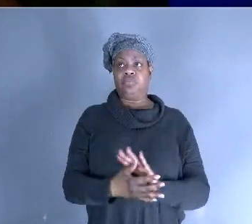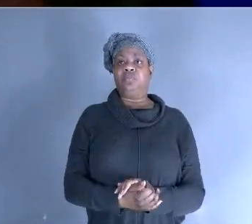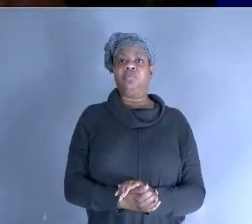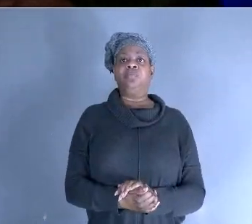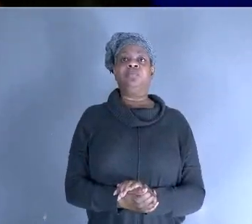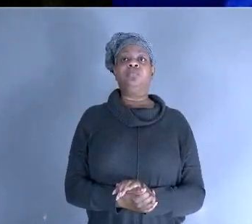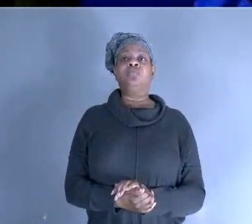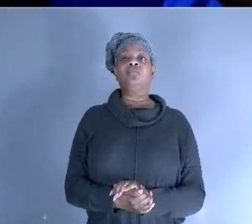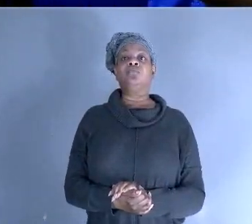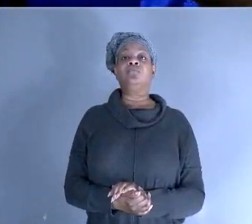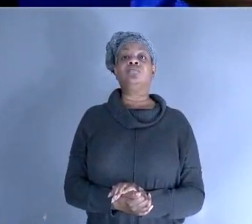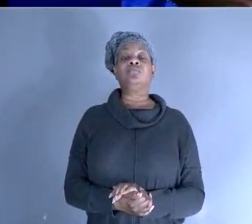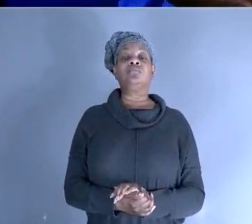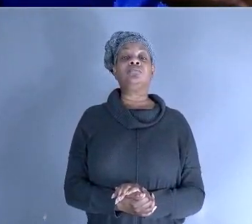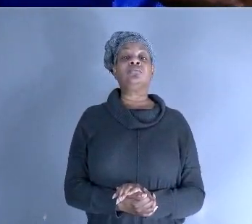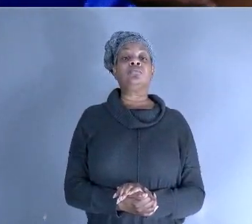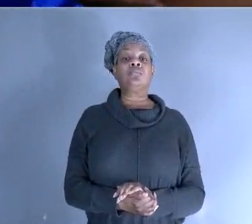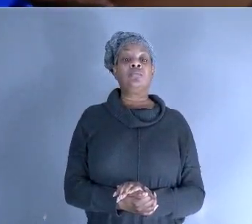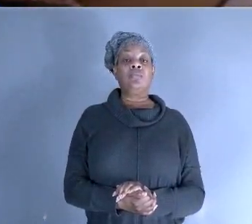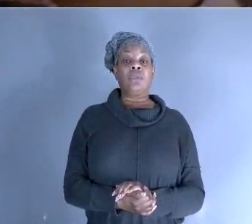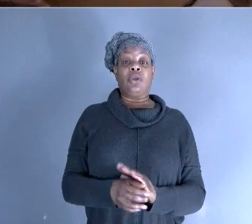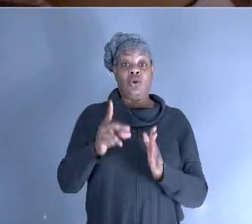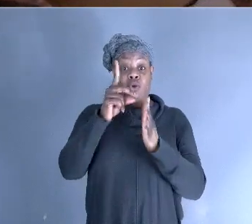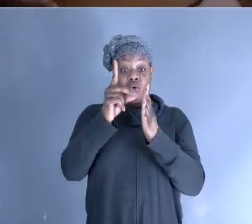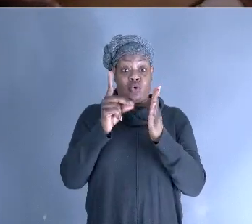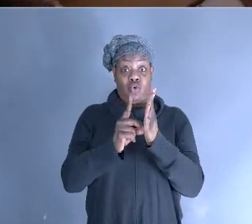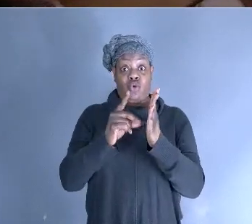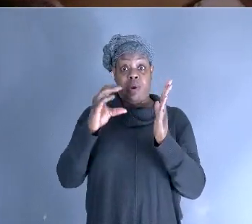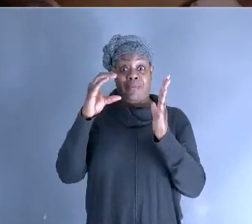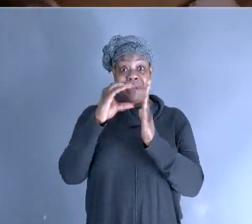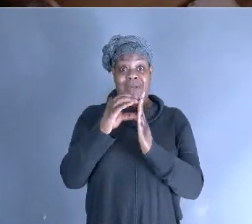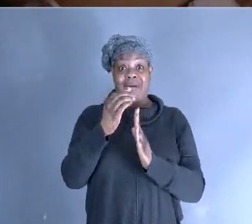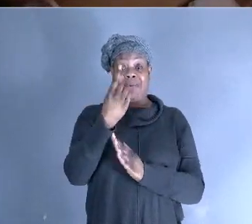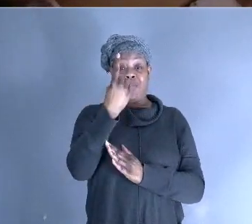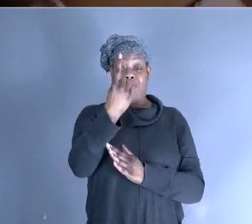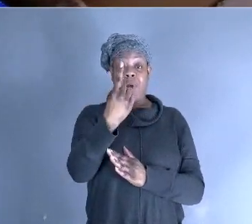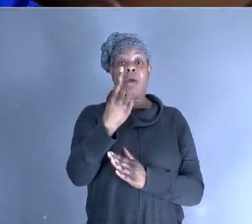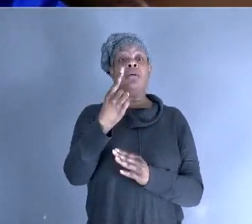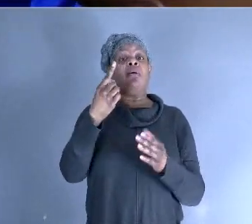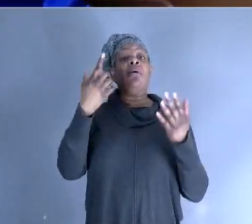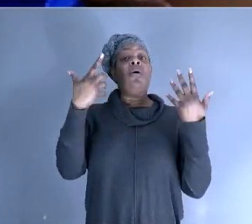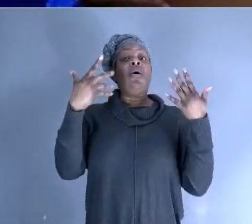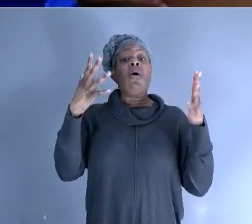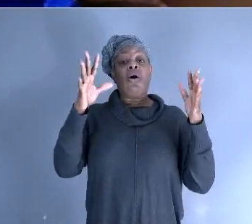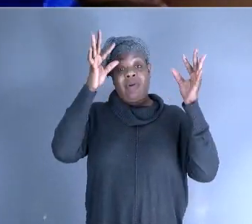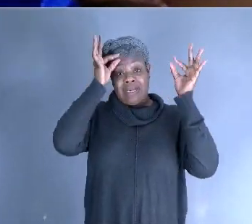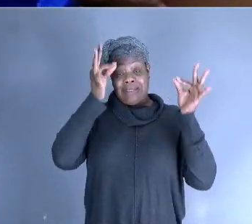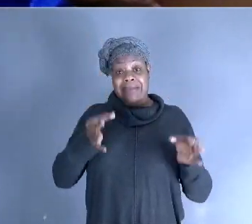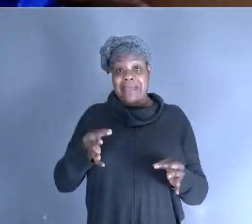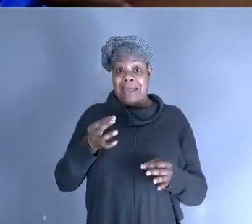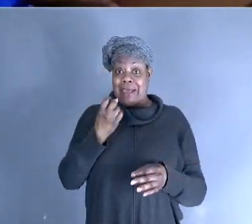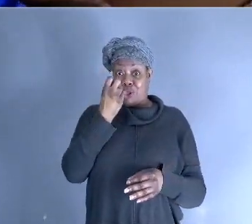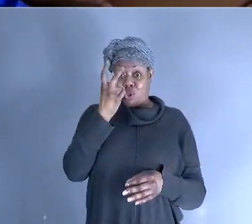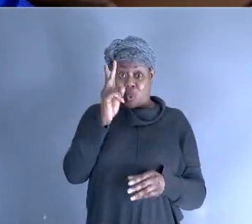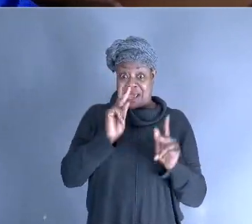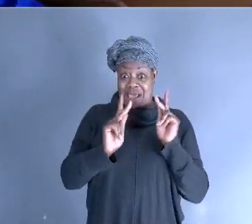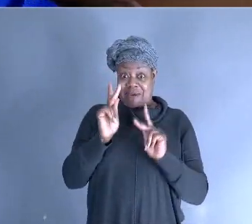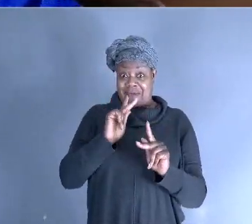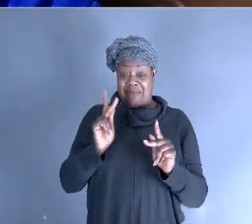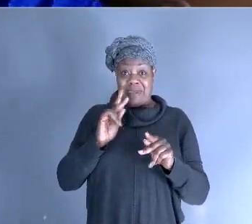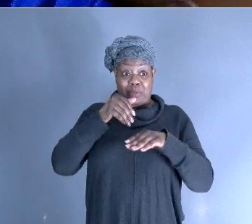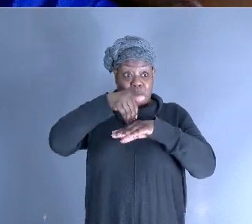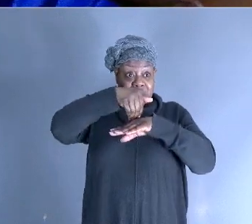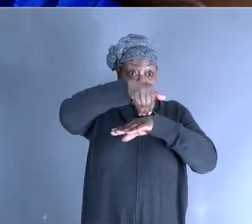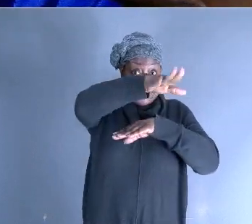The people had determined in Deuteronomy chapter one, send 12 people to go spy out the land. Now, should Moses have done that?